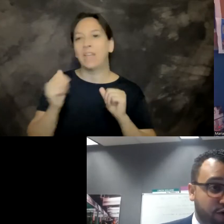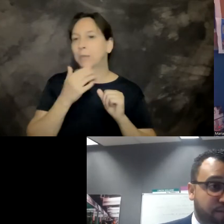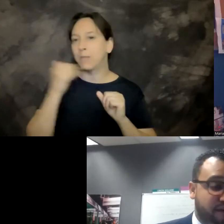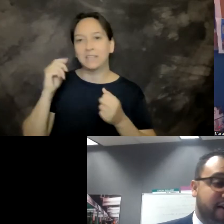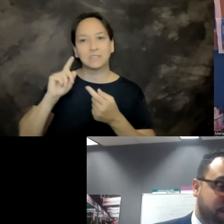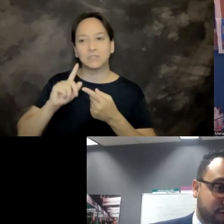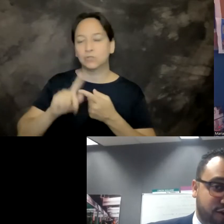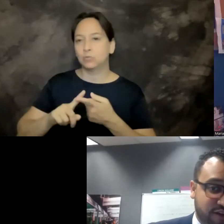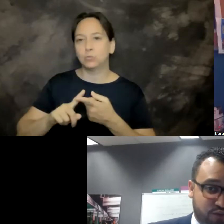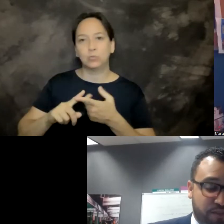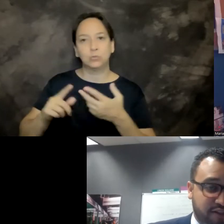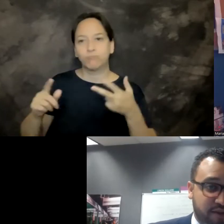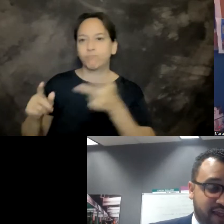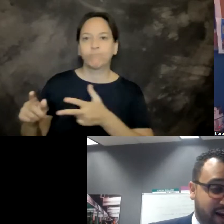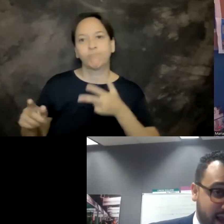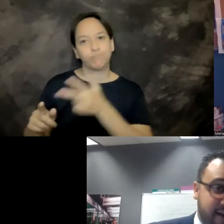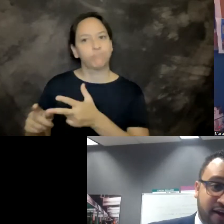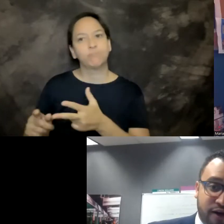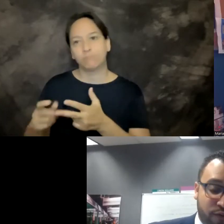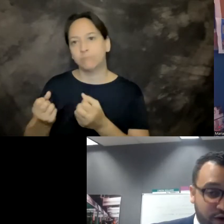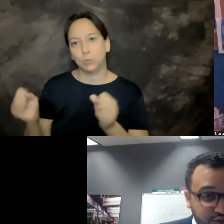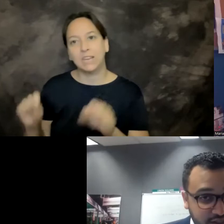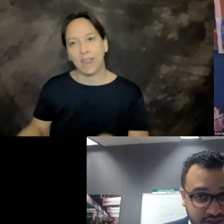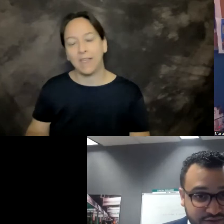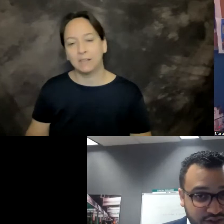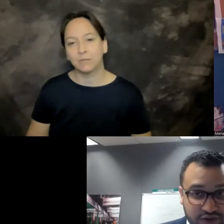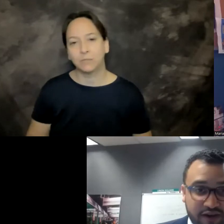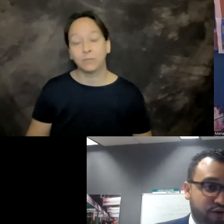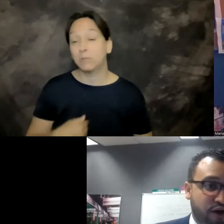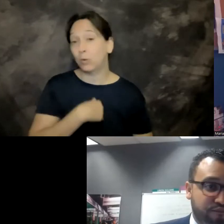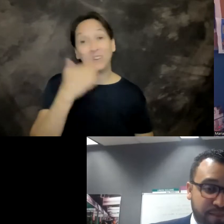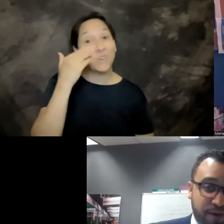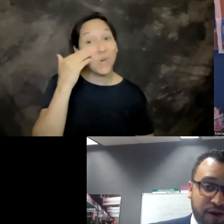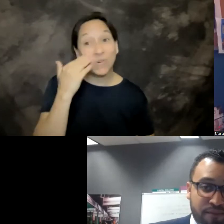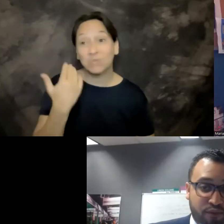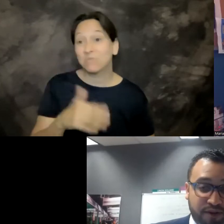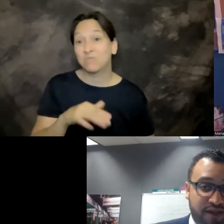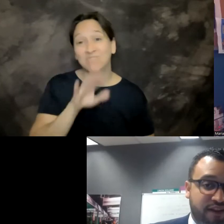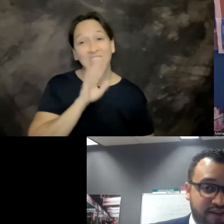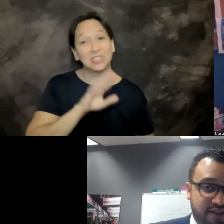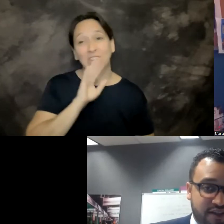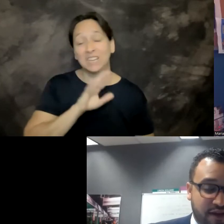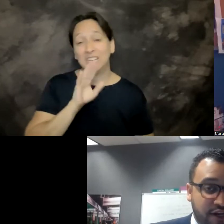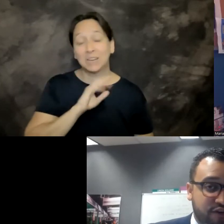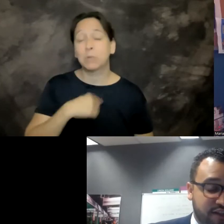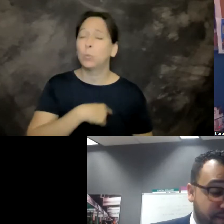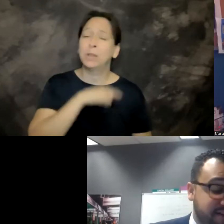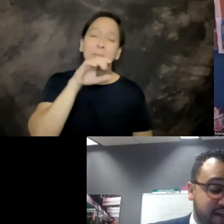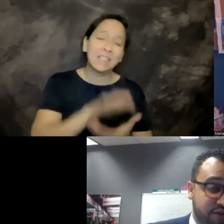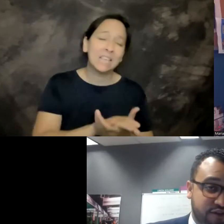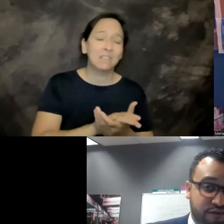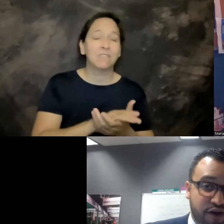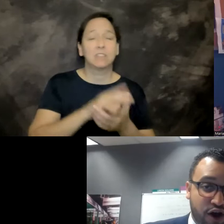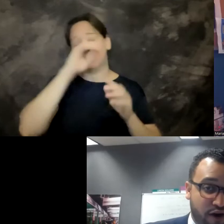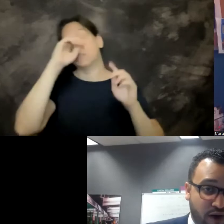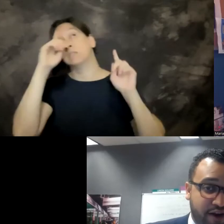in order to provide as much service as we possibly can. And again, we understand this is frustrating for a lot of people, but we believe that this is in the best